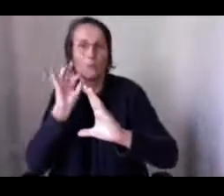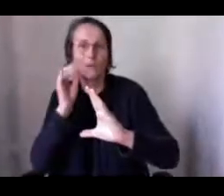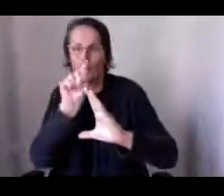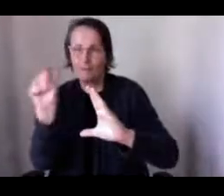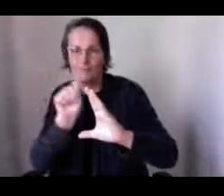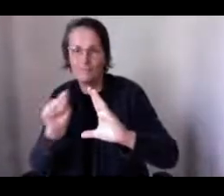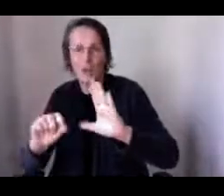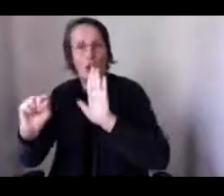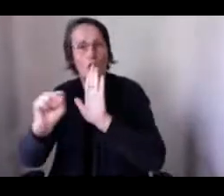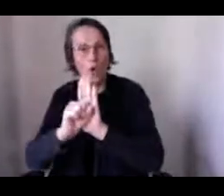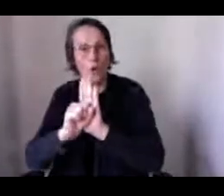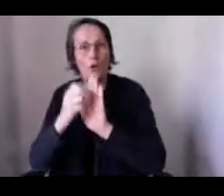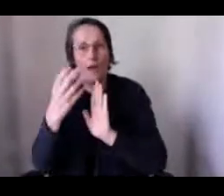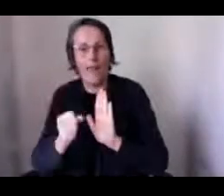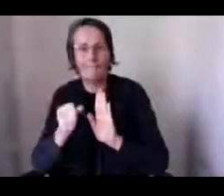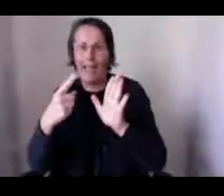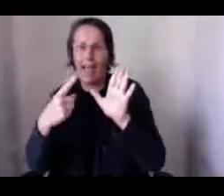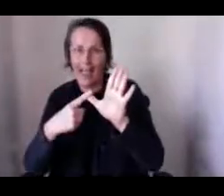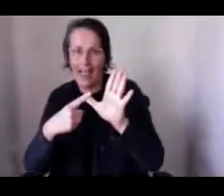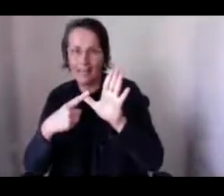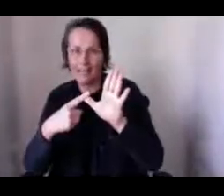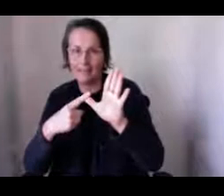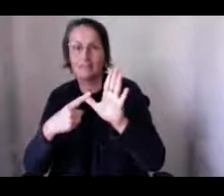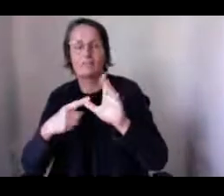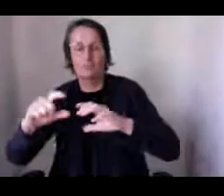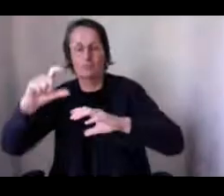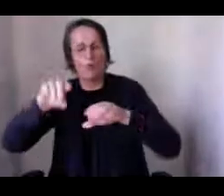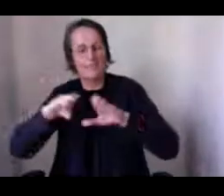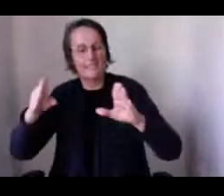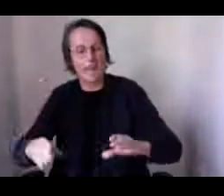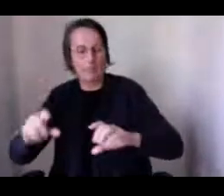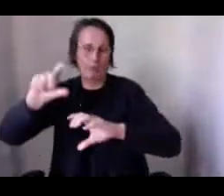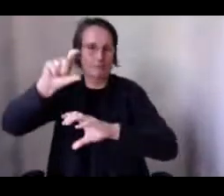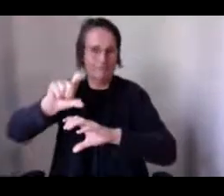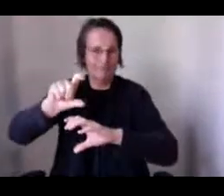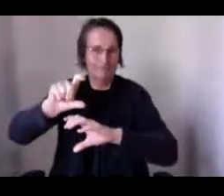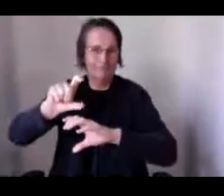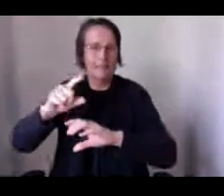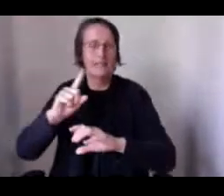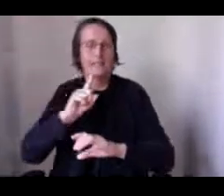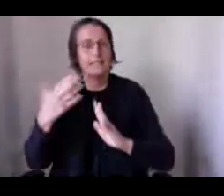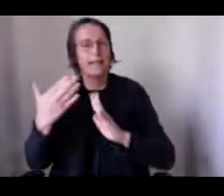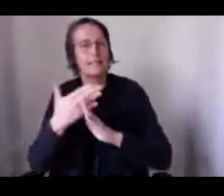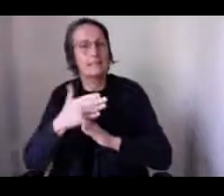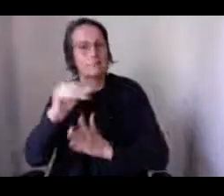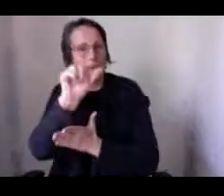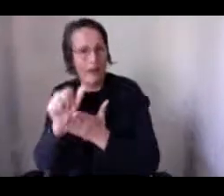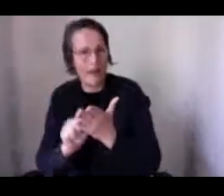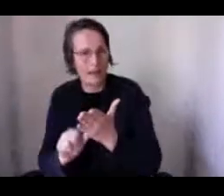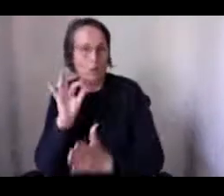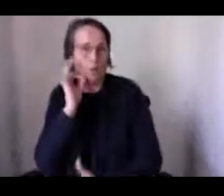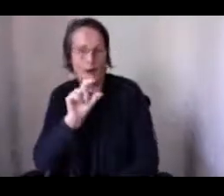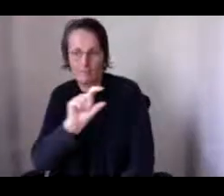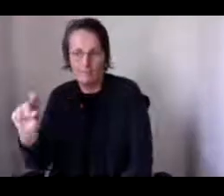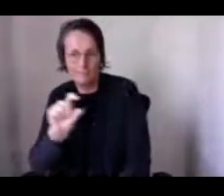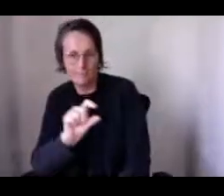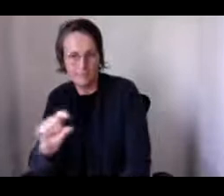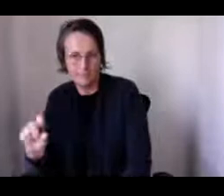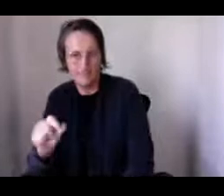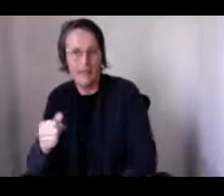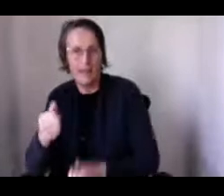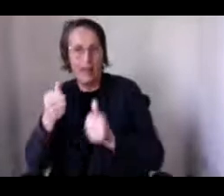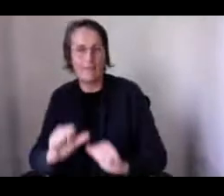includes a white lowercase a resting on a white table shape above the words Accessible Arts in white, which sit above the word